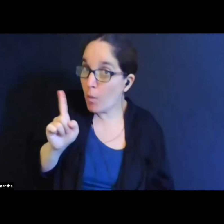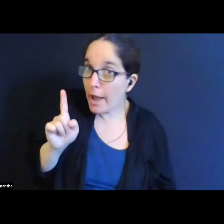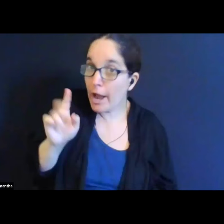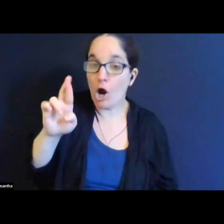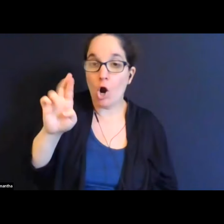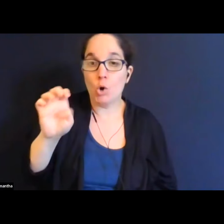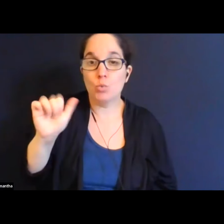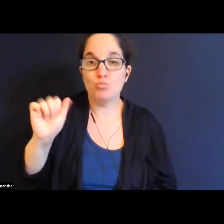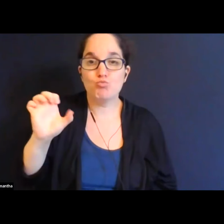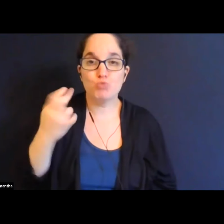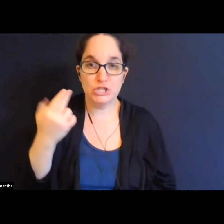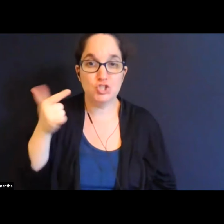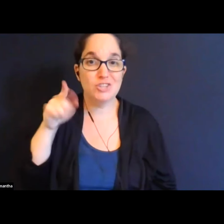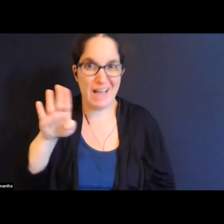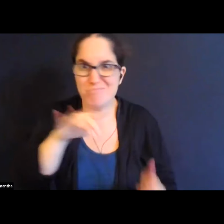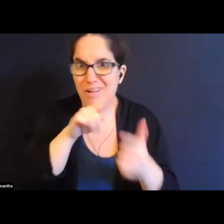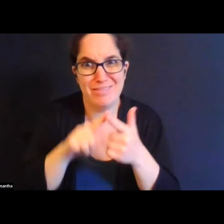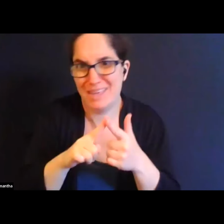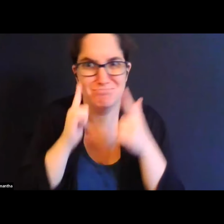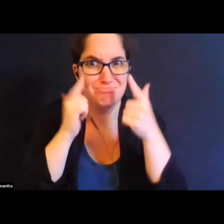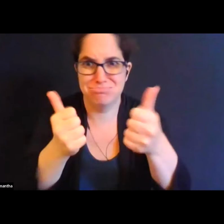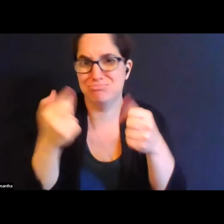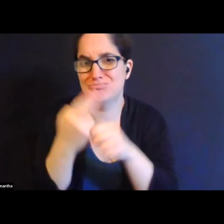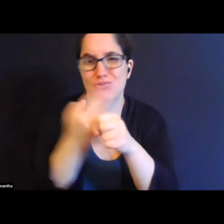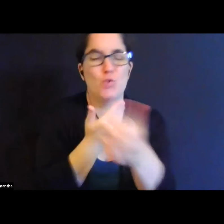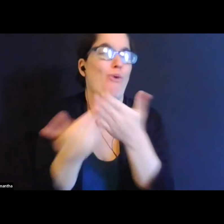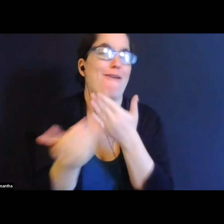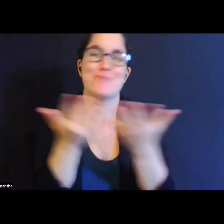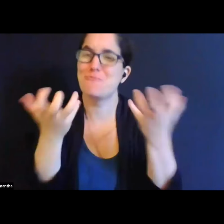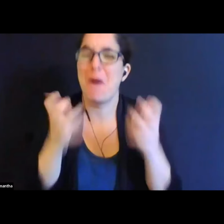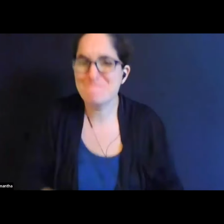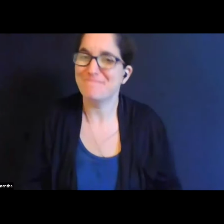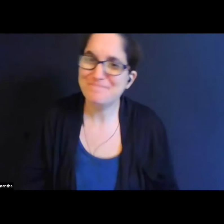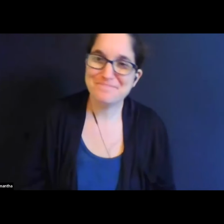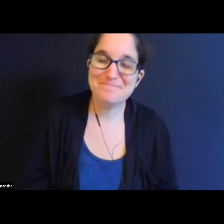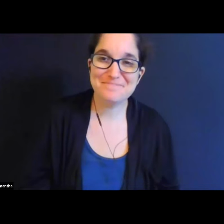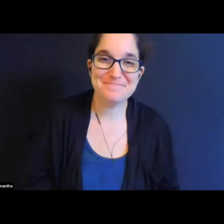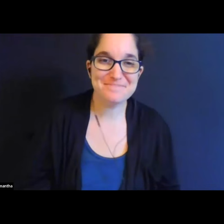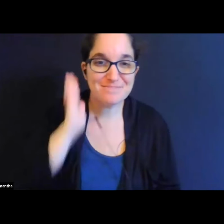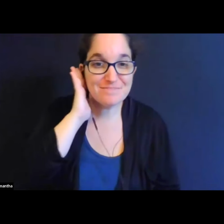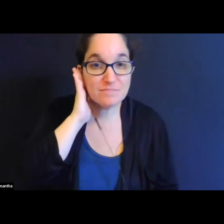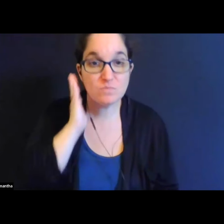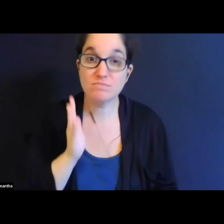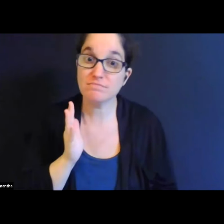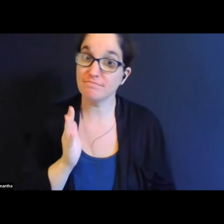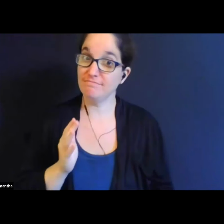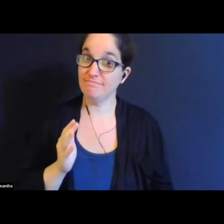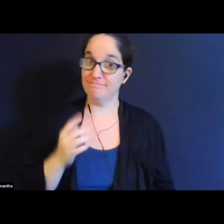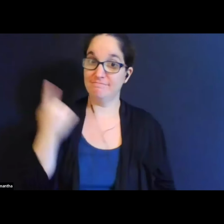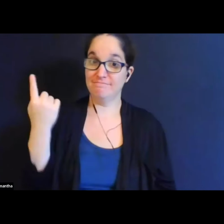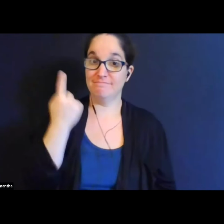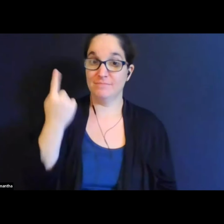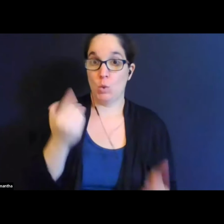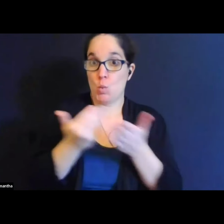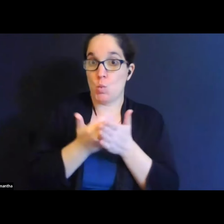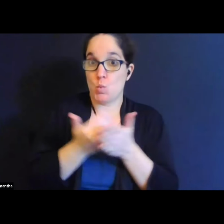very, very important. And we do have pre-post. So we actually have something new that launched